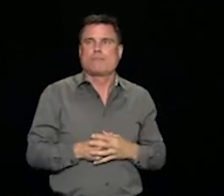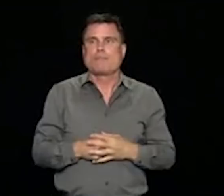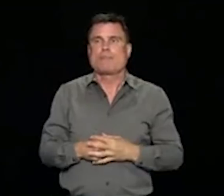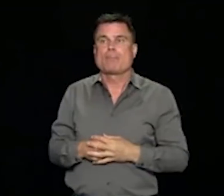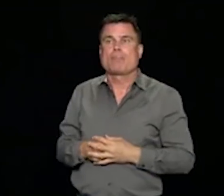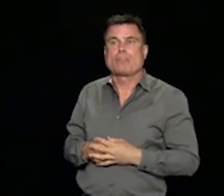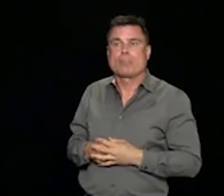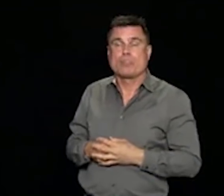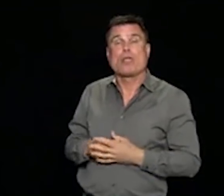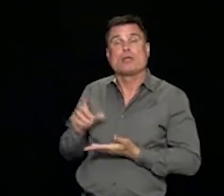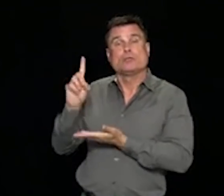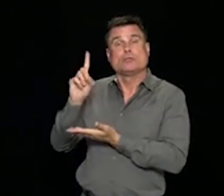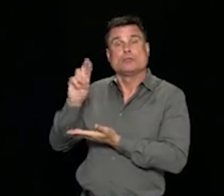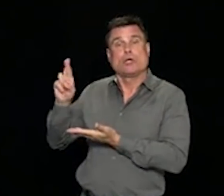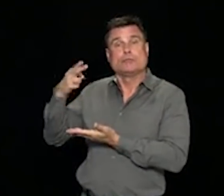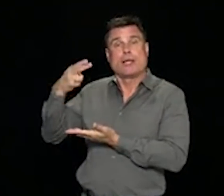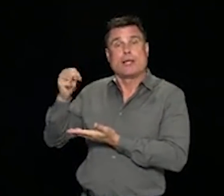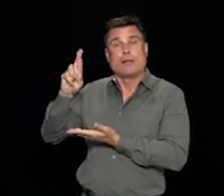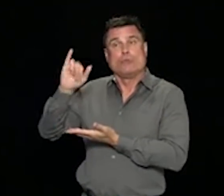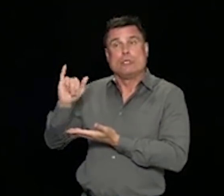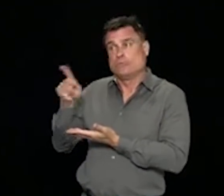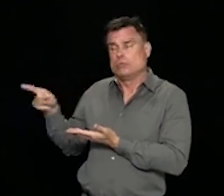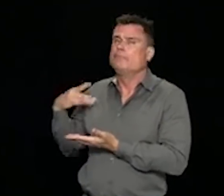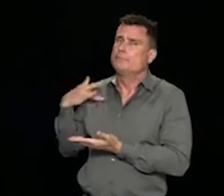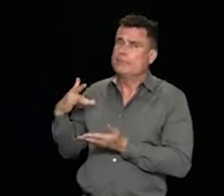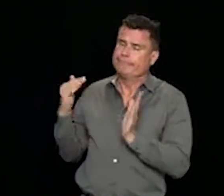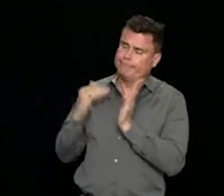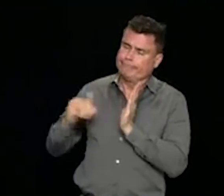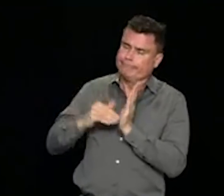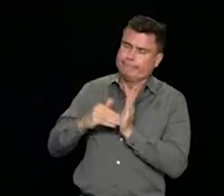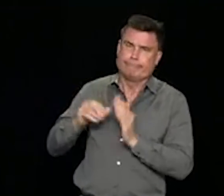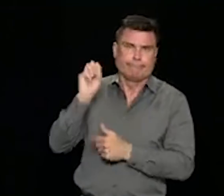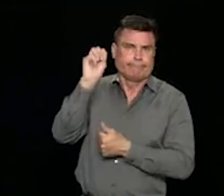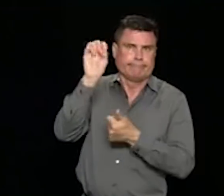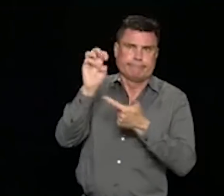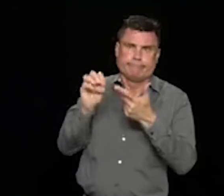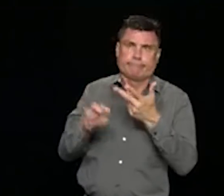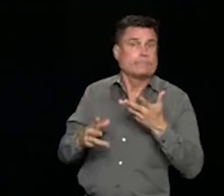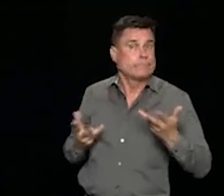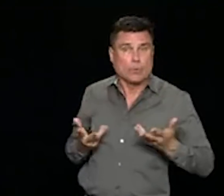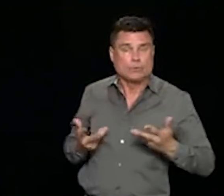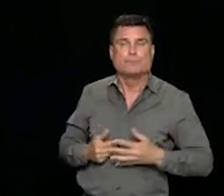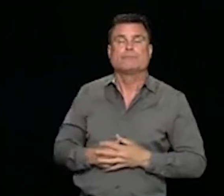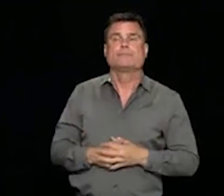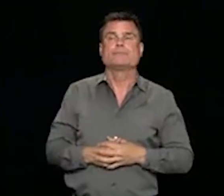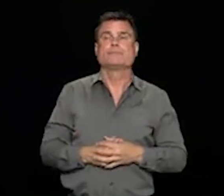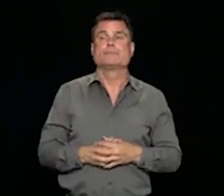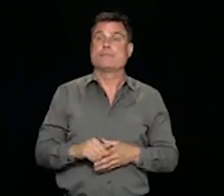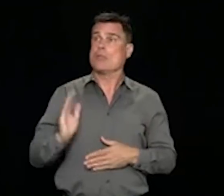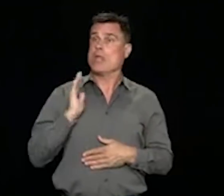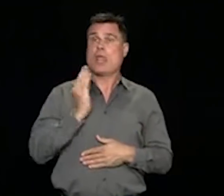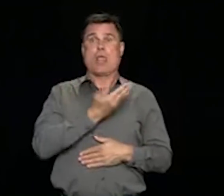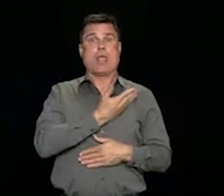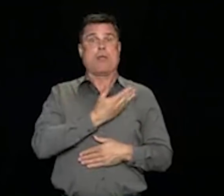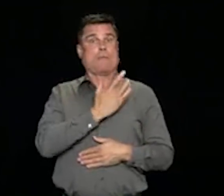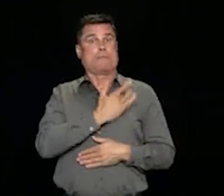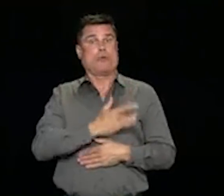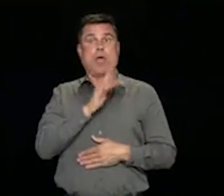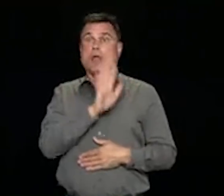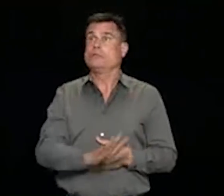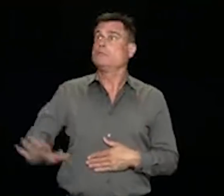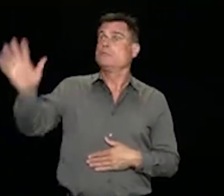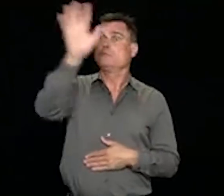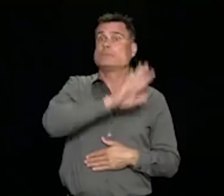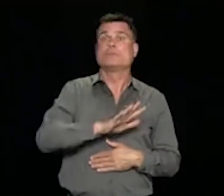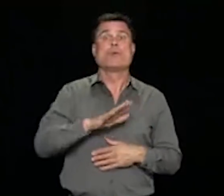the many months that all of us have been meeting up most afternoons through COVID-19 updates. BC's COVID-19 response is just